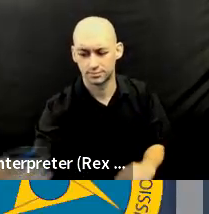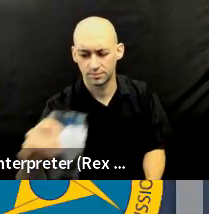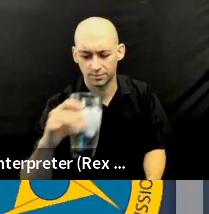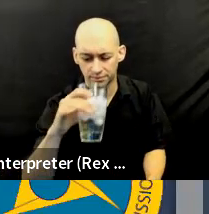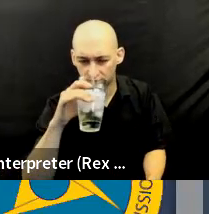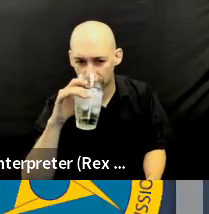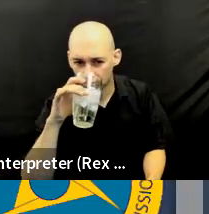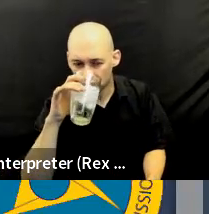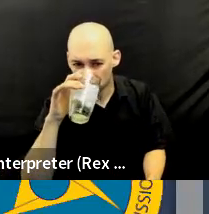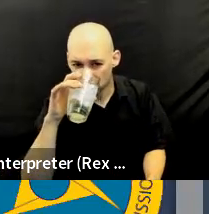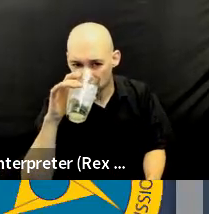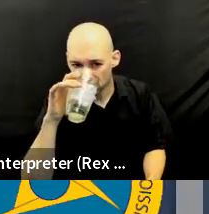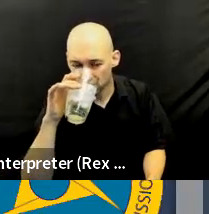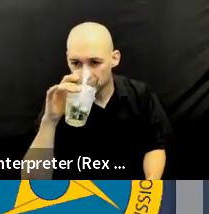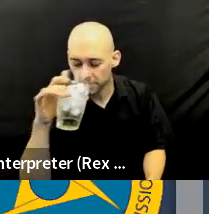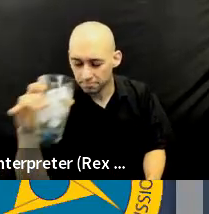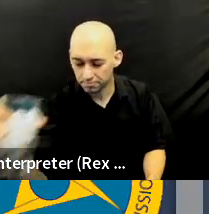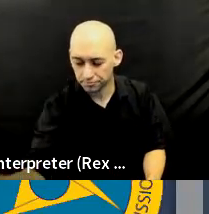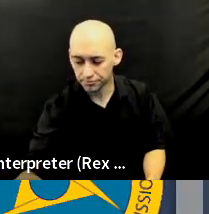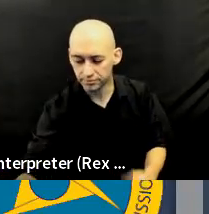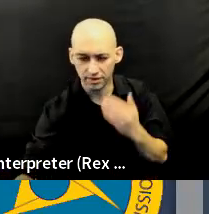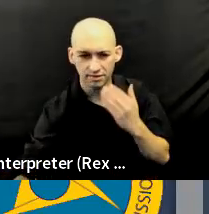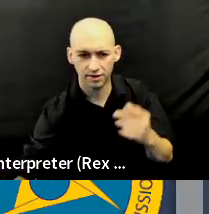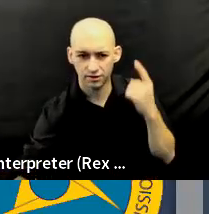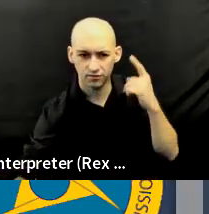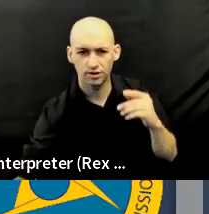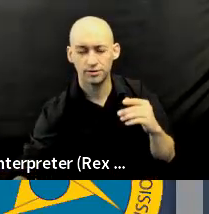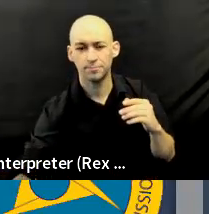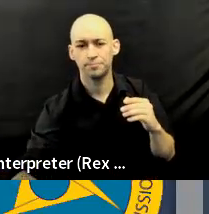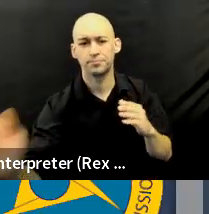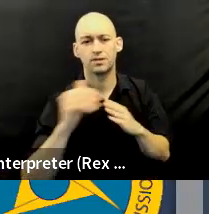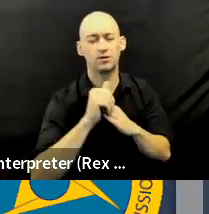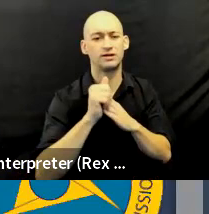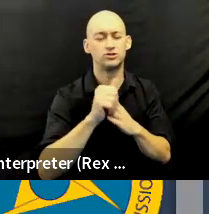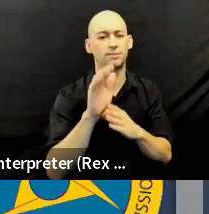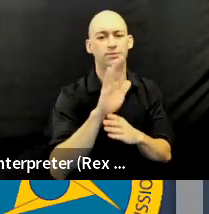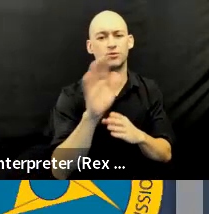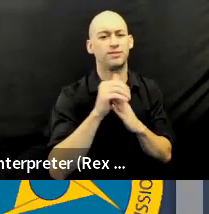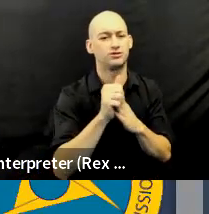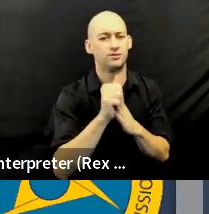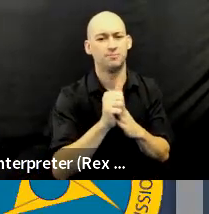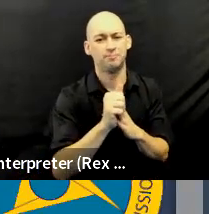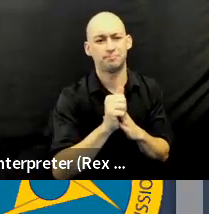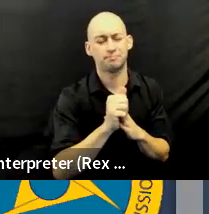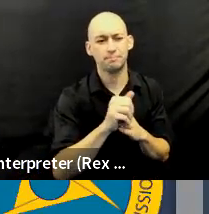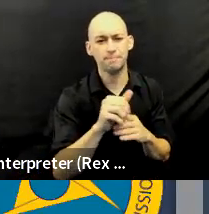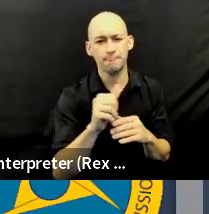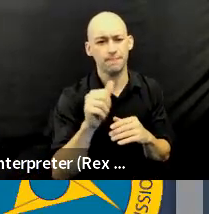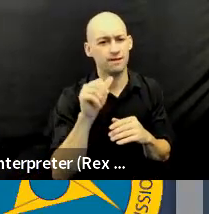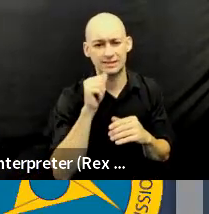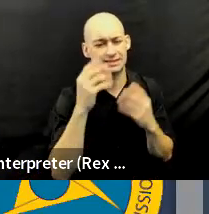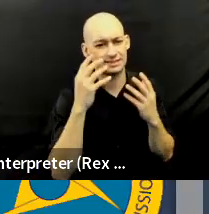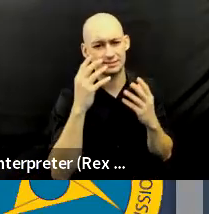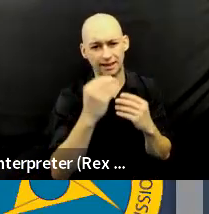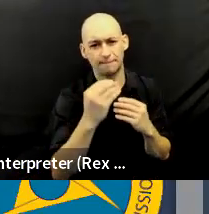there we go. For your leadership, and you had talked about leadership and that leadership doesn't sleep and it